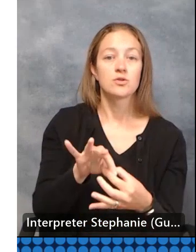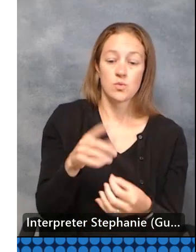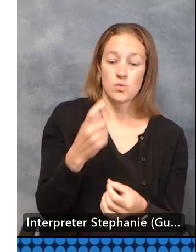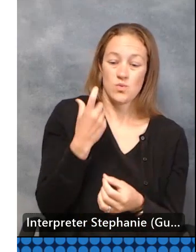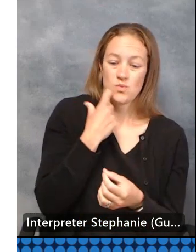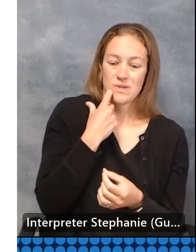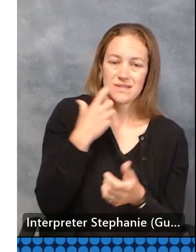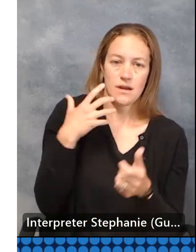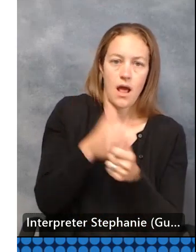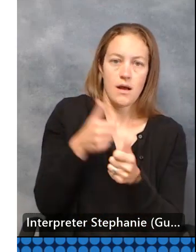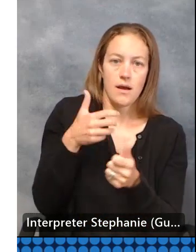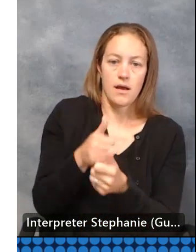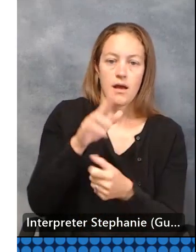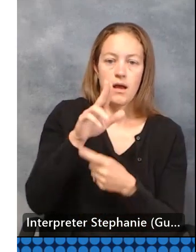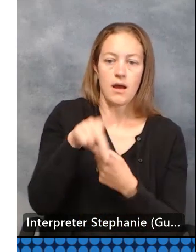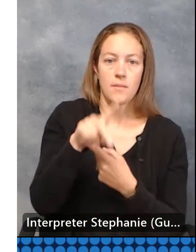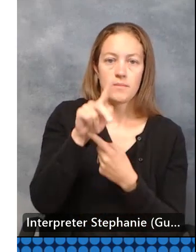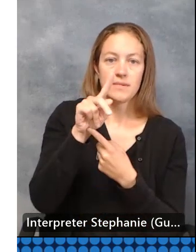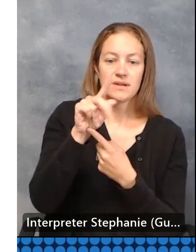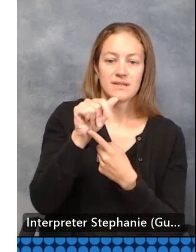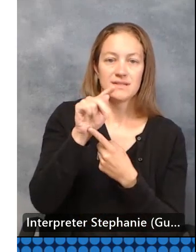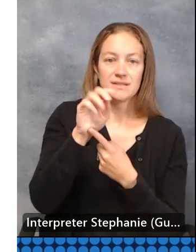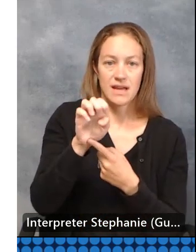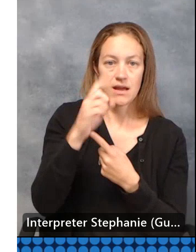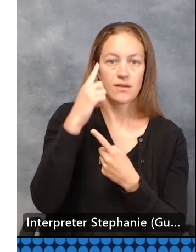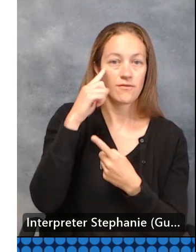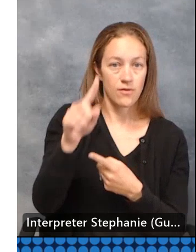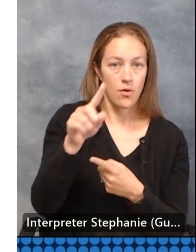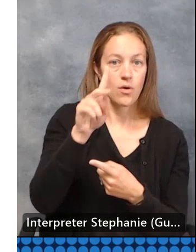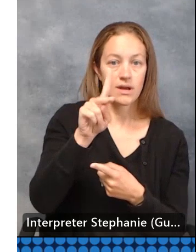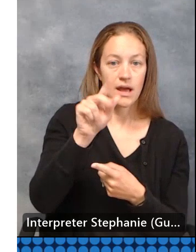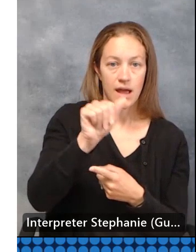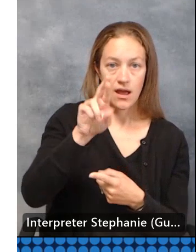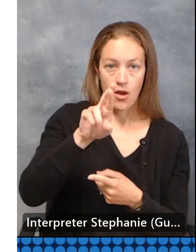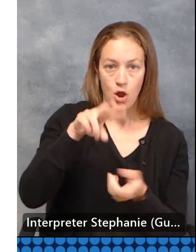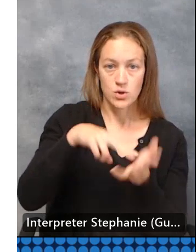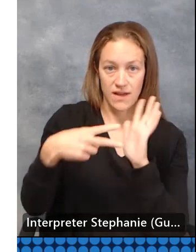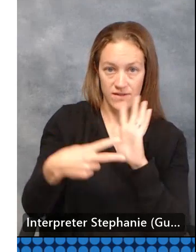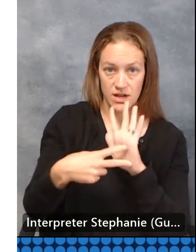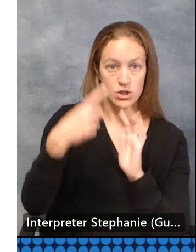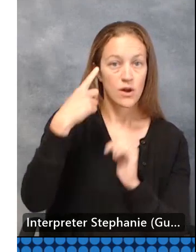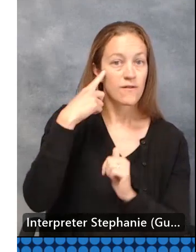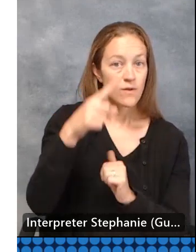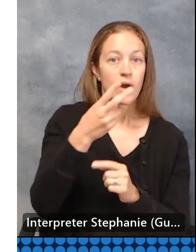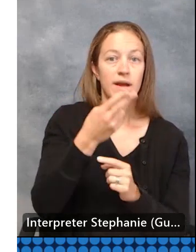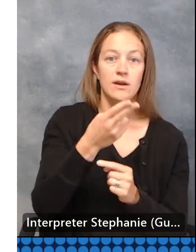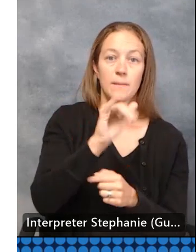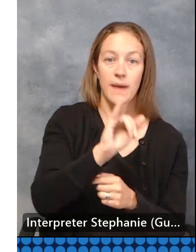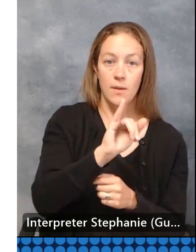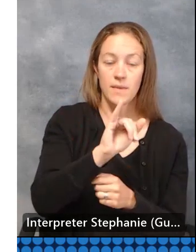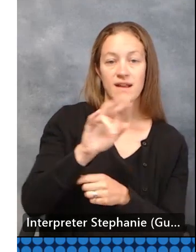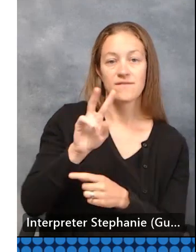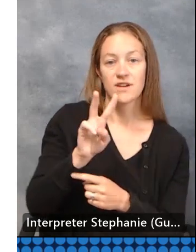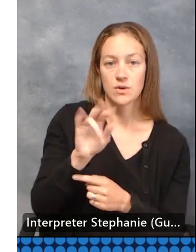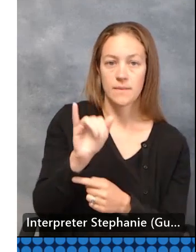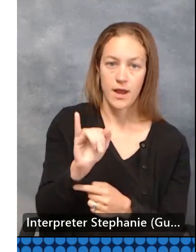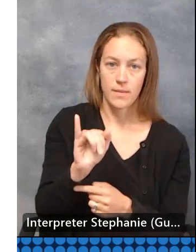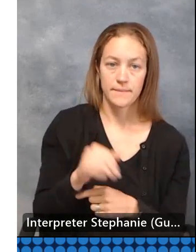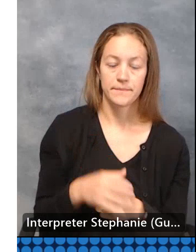recent updates to the Kentucky Administrative Regulations definitions for hearing impairment and visual